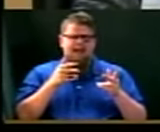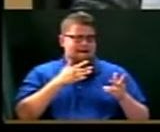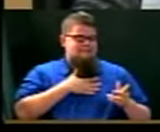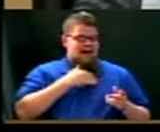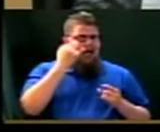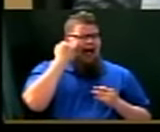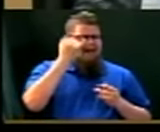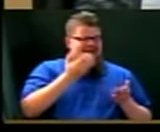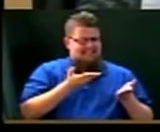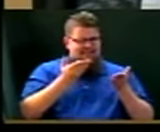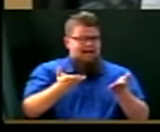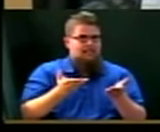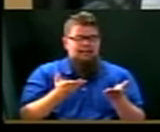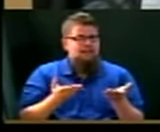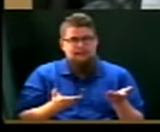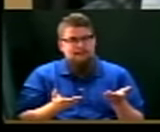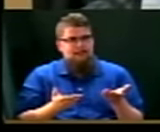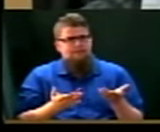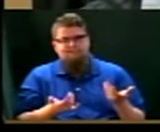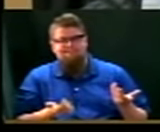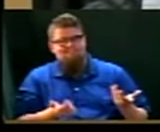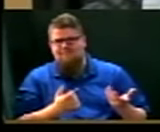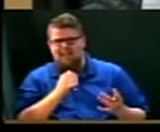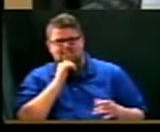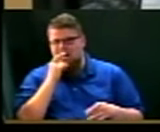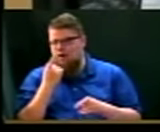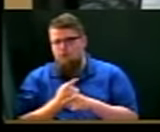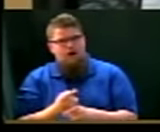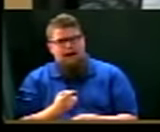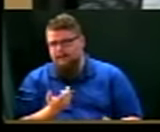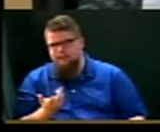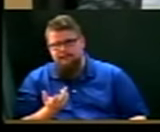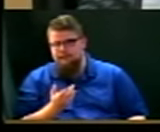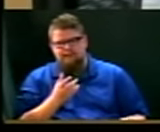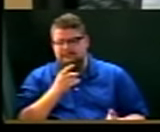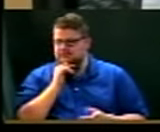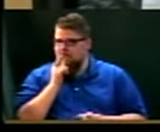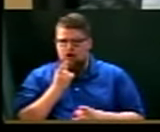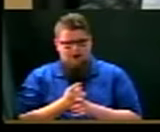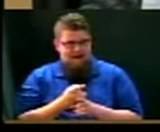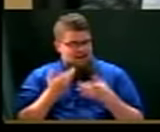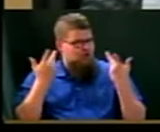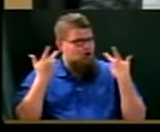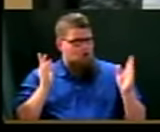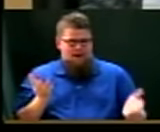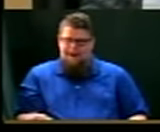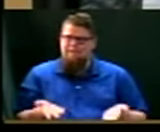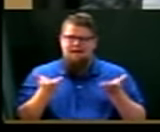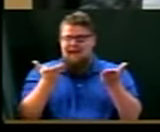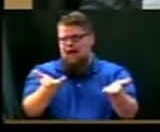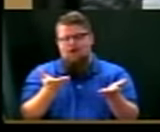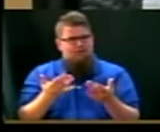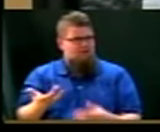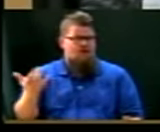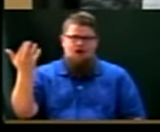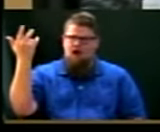just incorrect. It's just incorrect. It was put out there. And, you